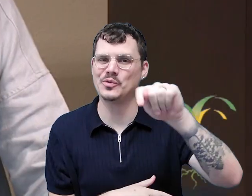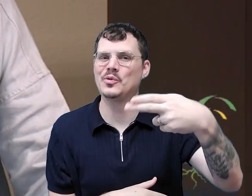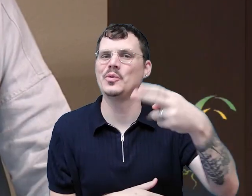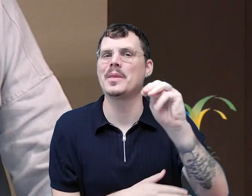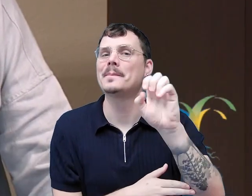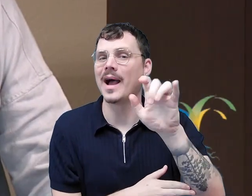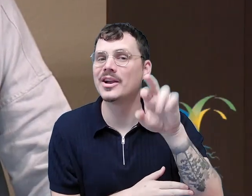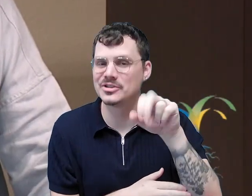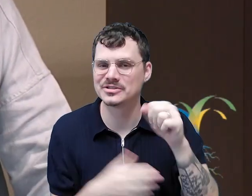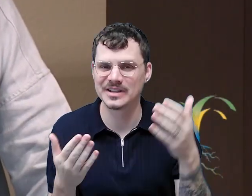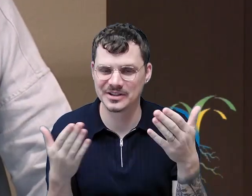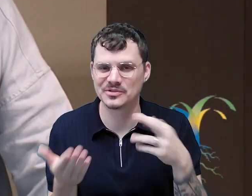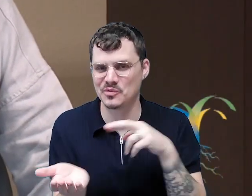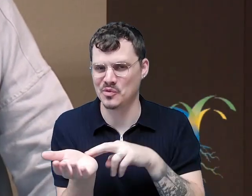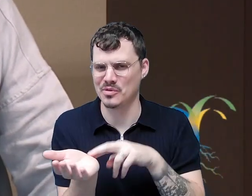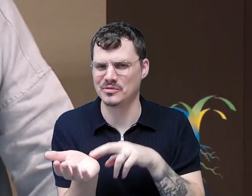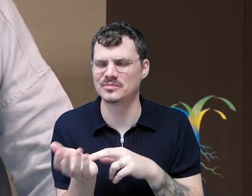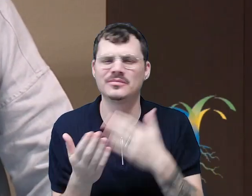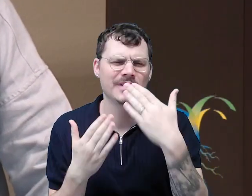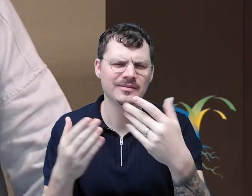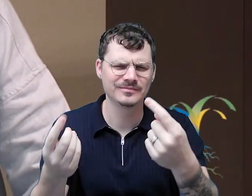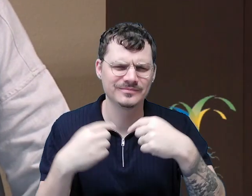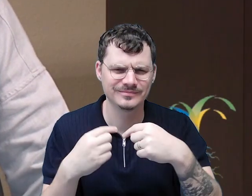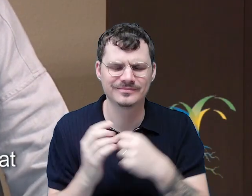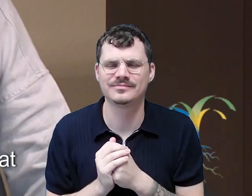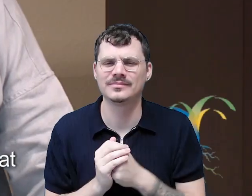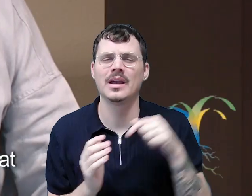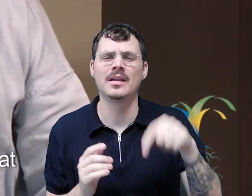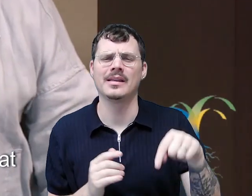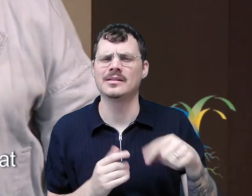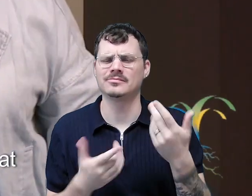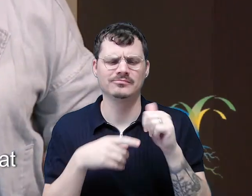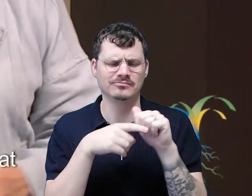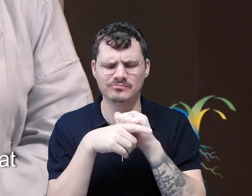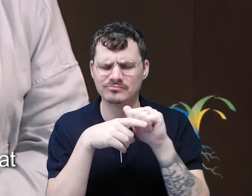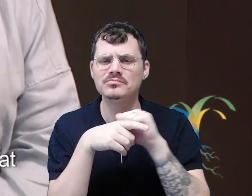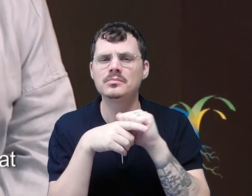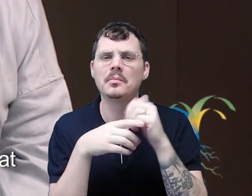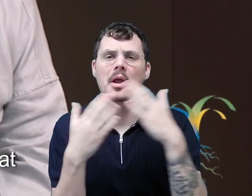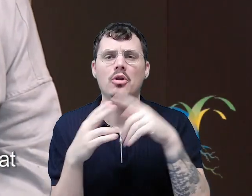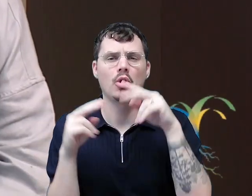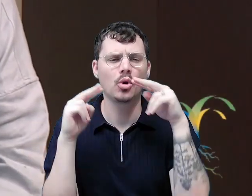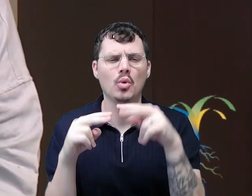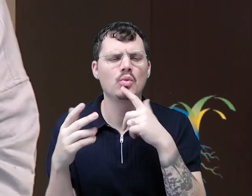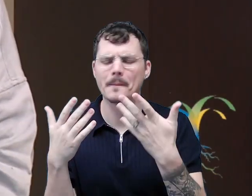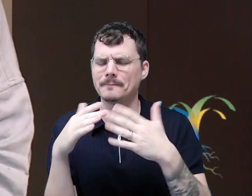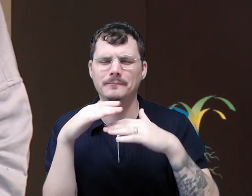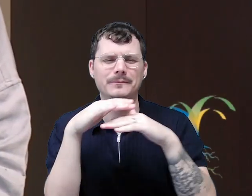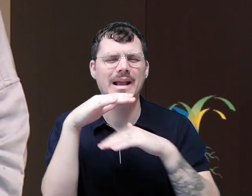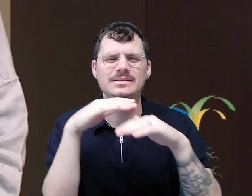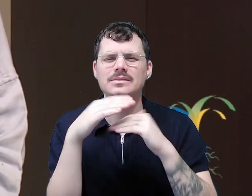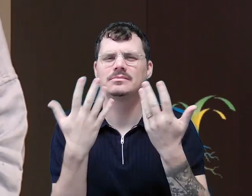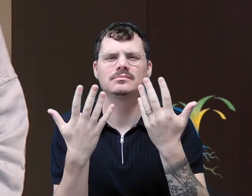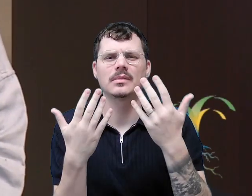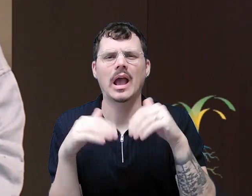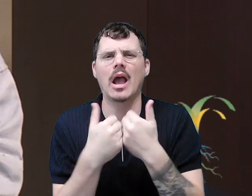Hello, Ruth Myers here. Thank you for attending. This seminar is going to look at some